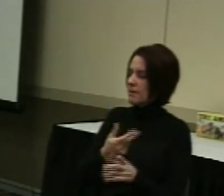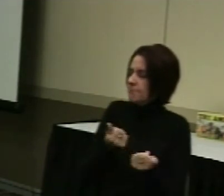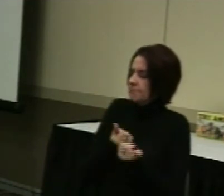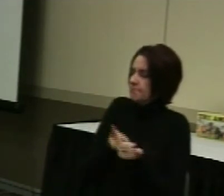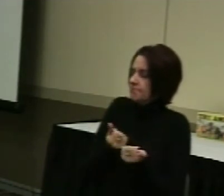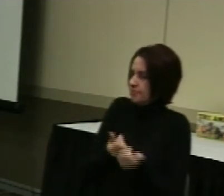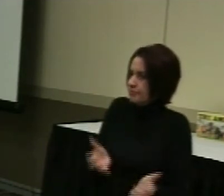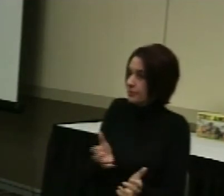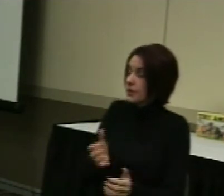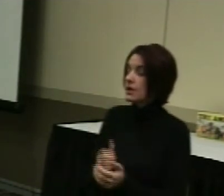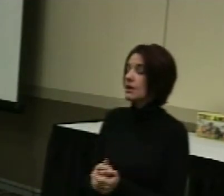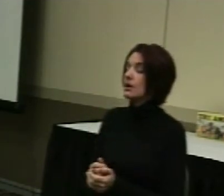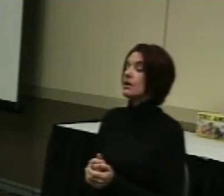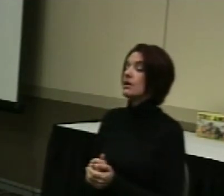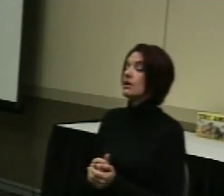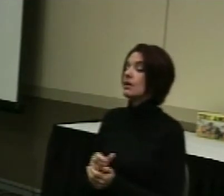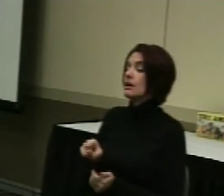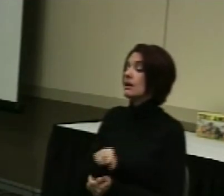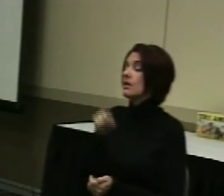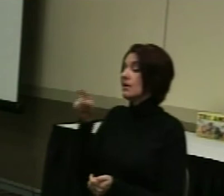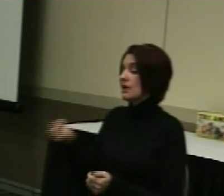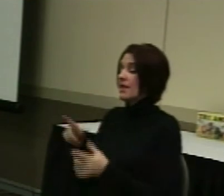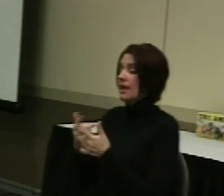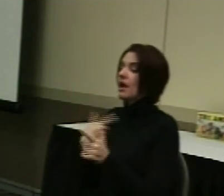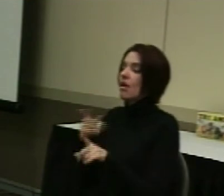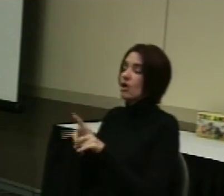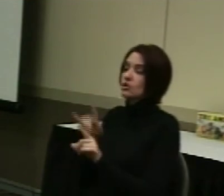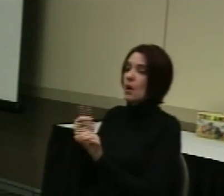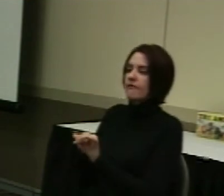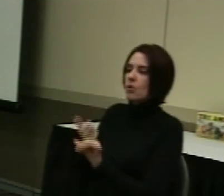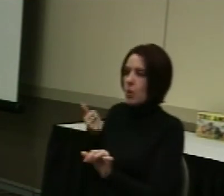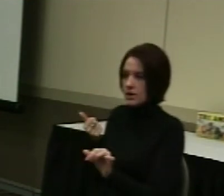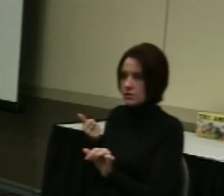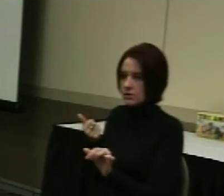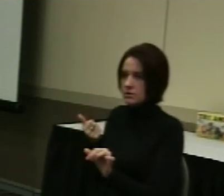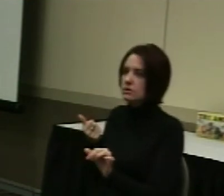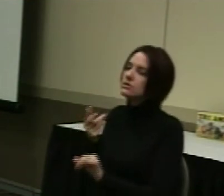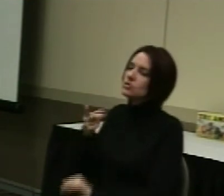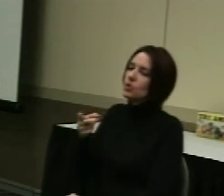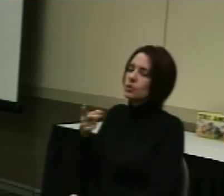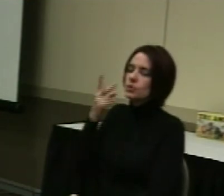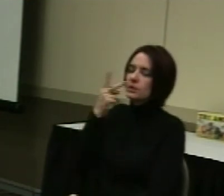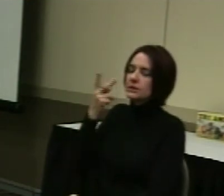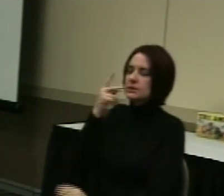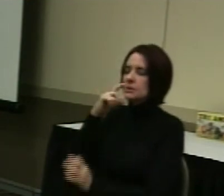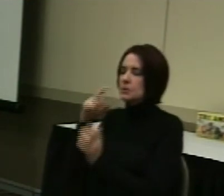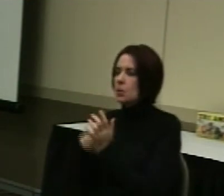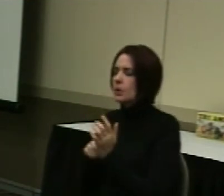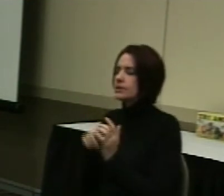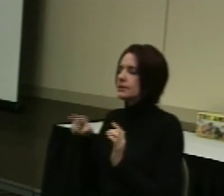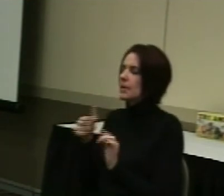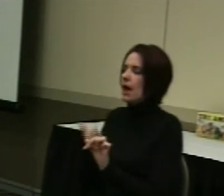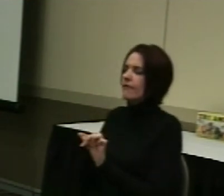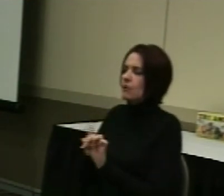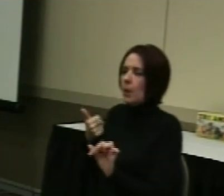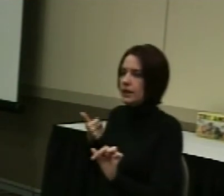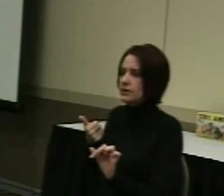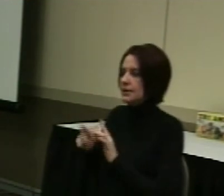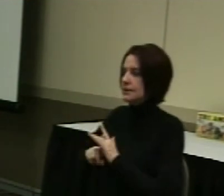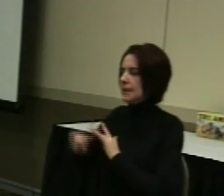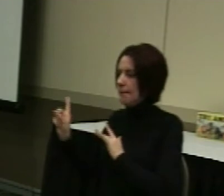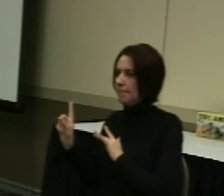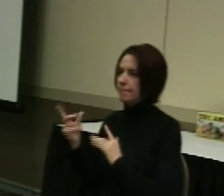be trying to avoid, so you're going to see them doing things that are avoiding and